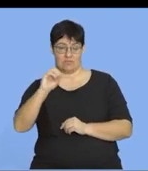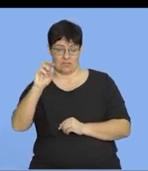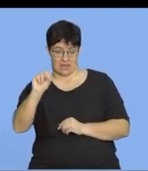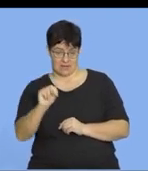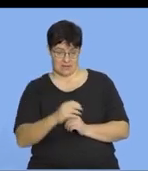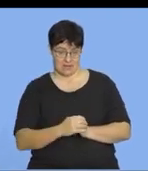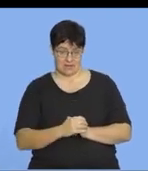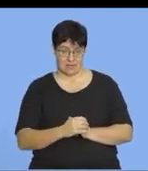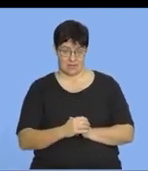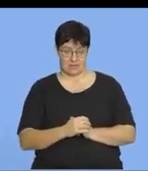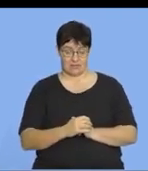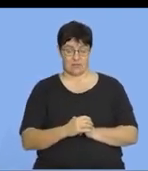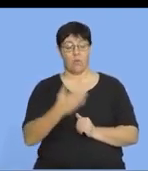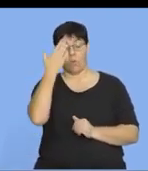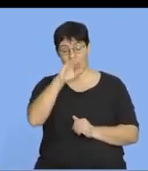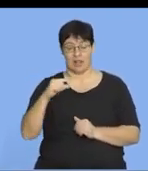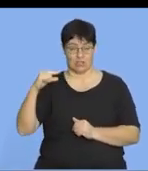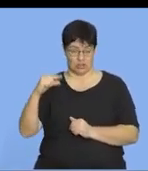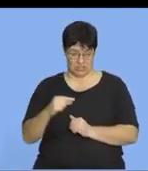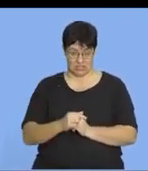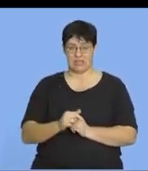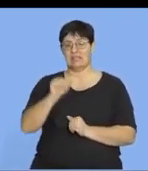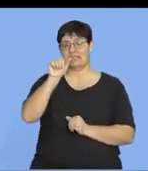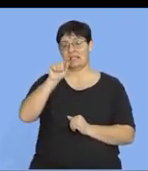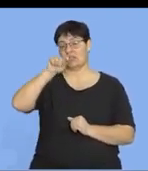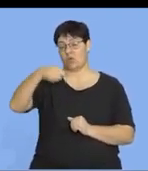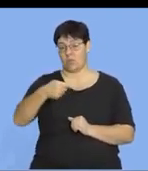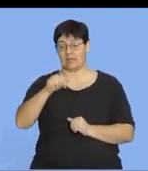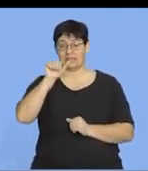7,500 newtons. We know G is